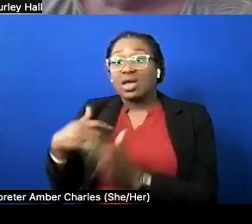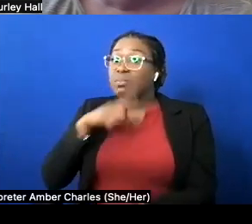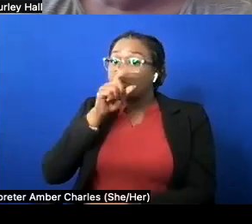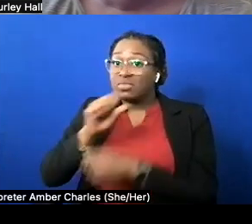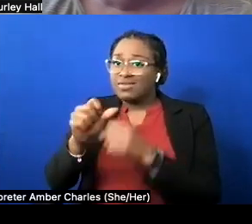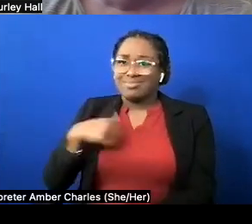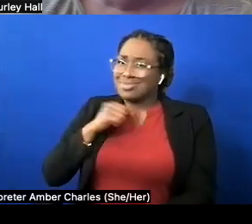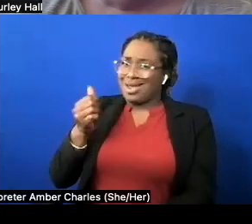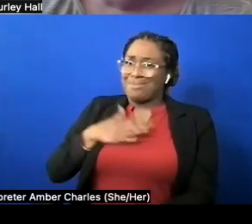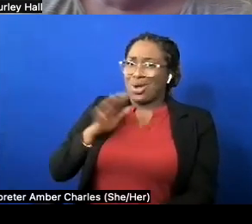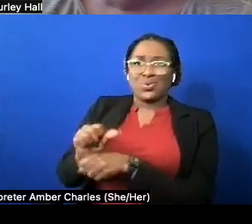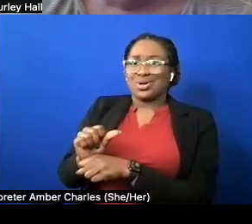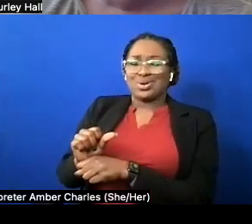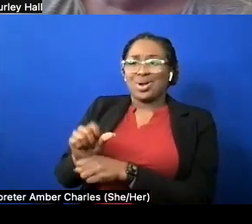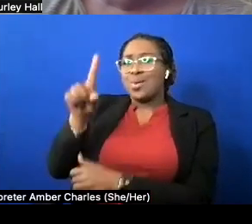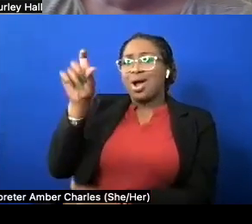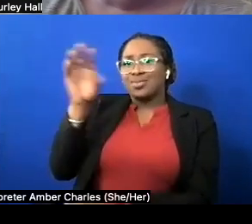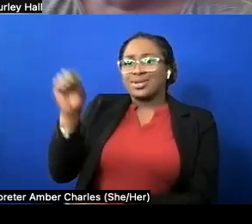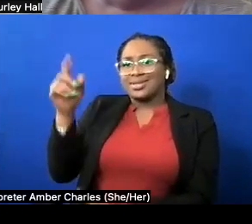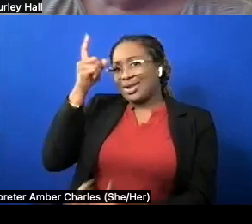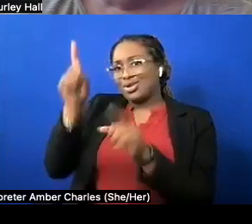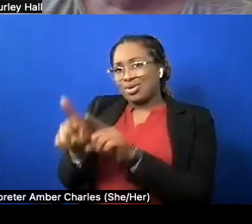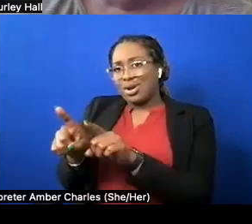work. I'm 100% aligned with that. However,